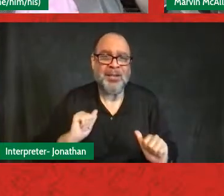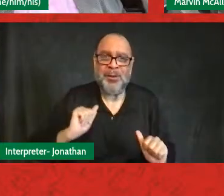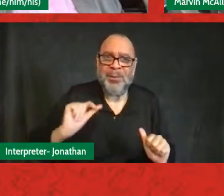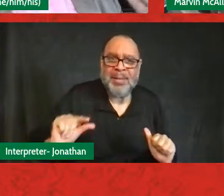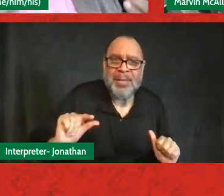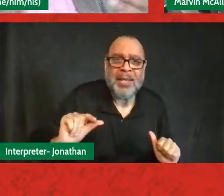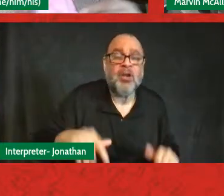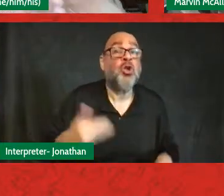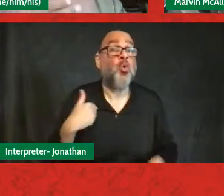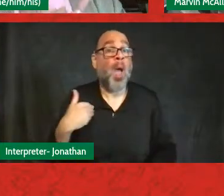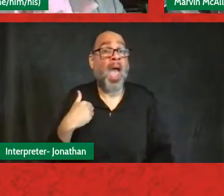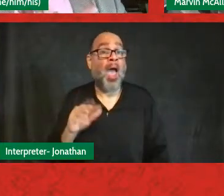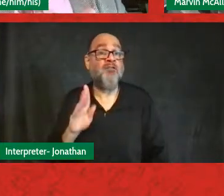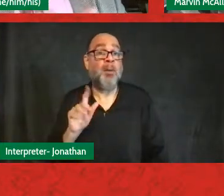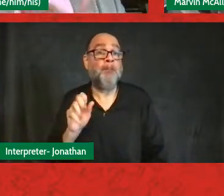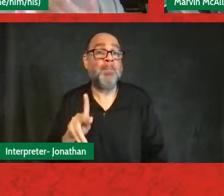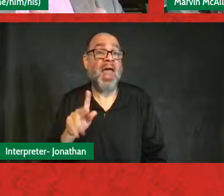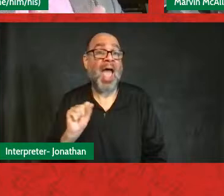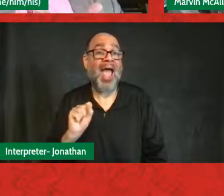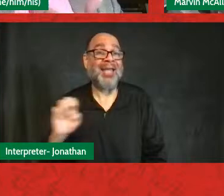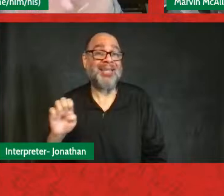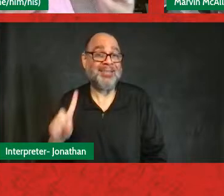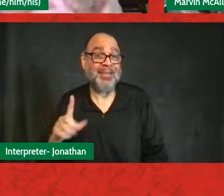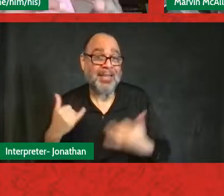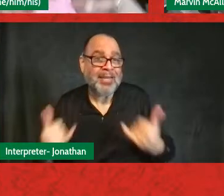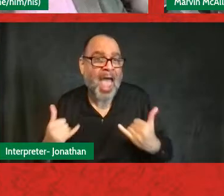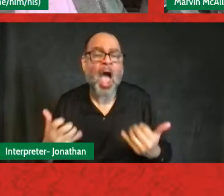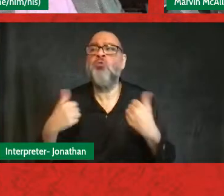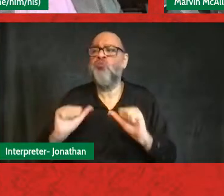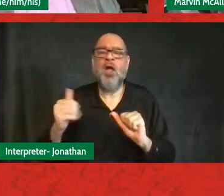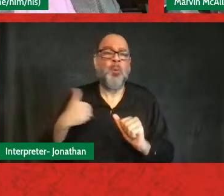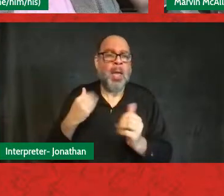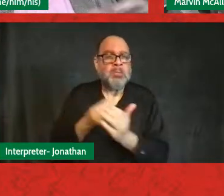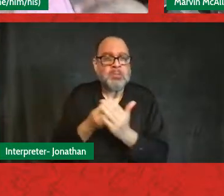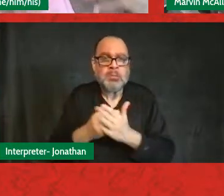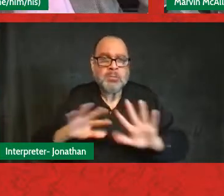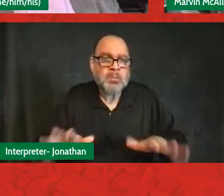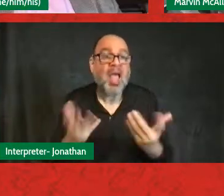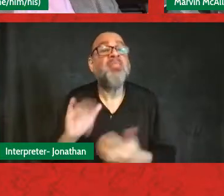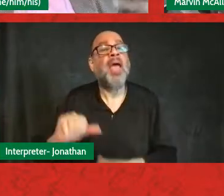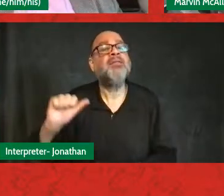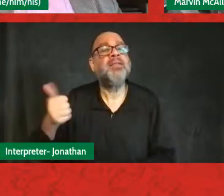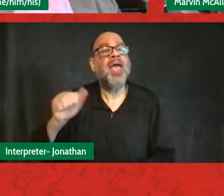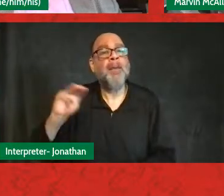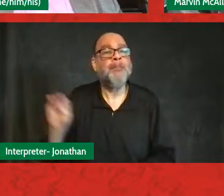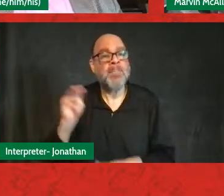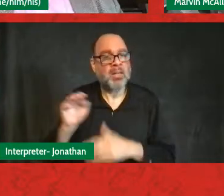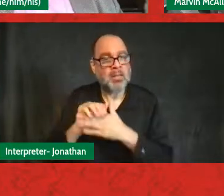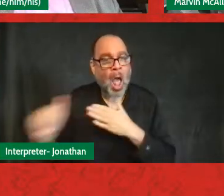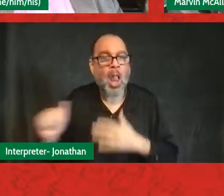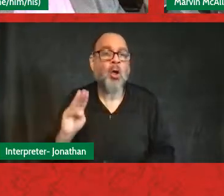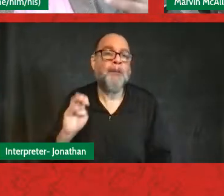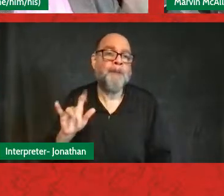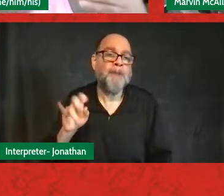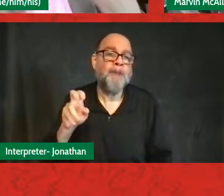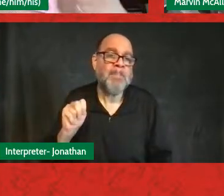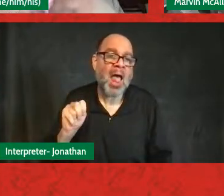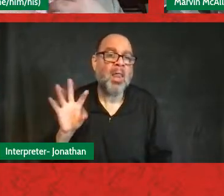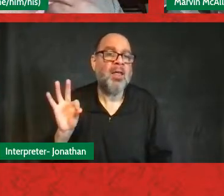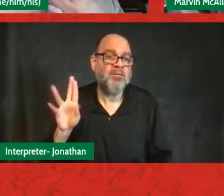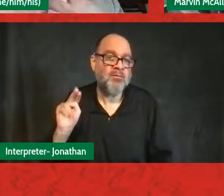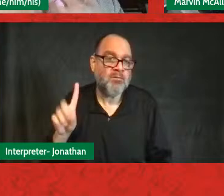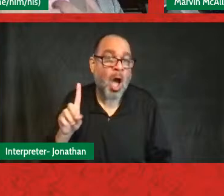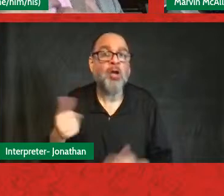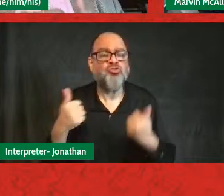really making sure that there's sustainability and thrivability. The Black Seed is $10 million fund, the Mellon Fund and other organizations and funding